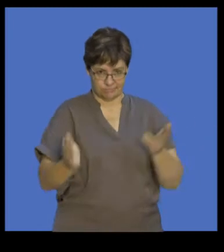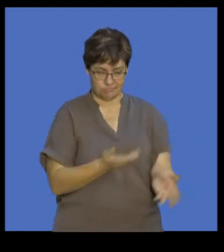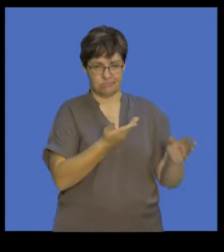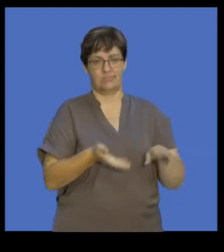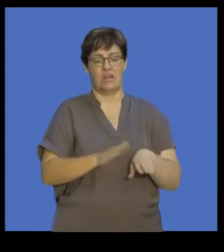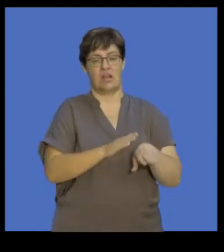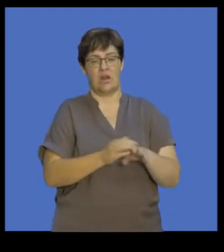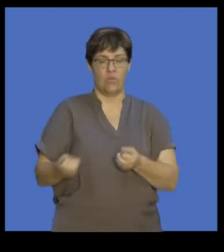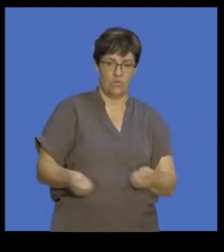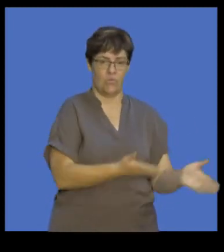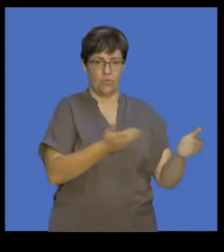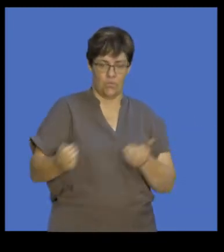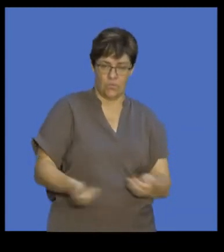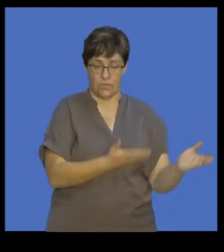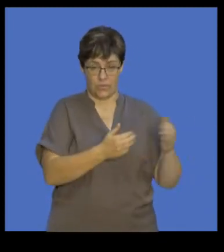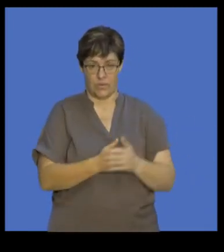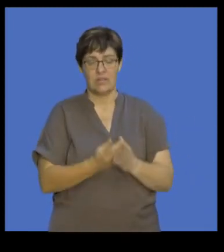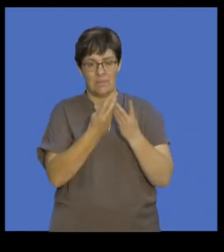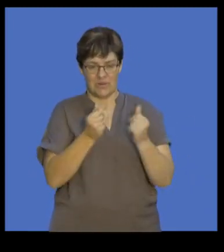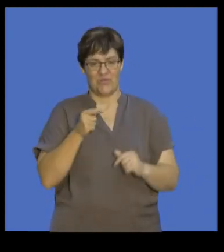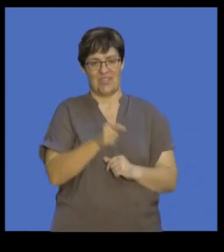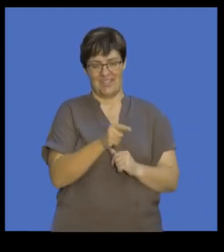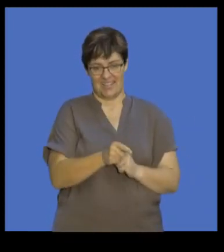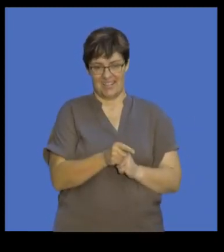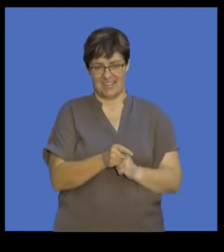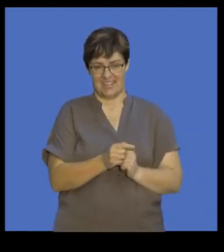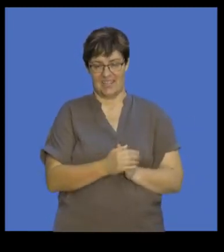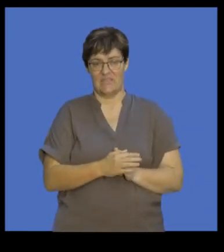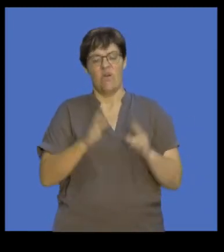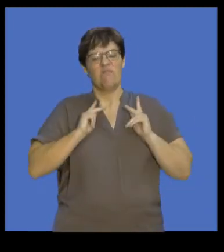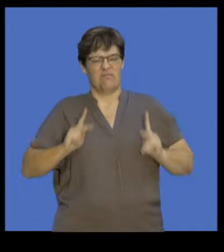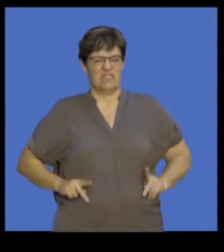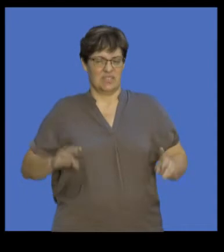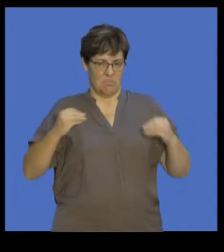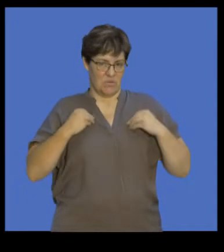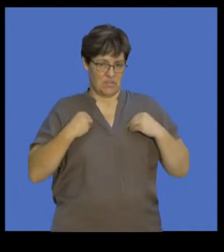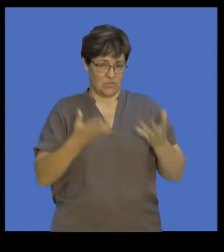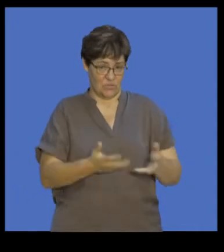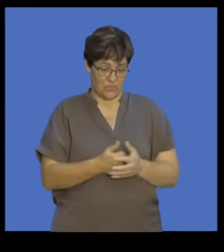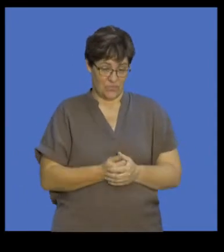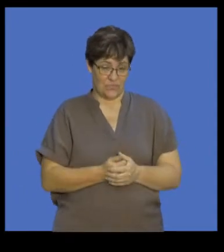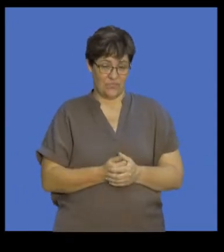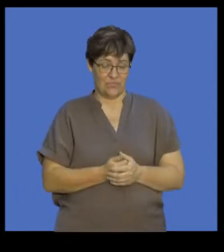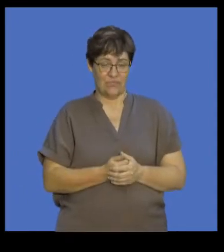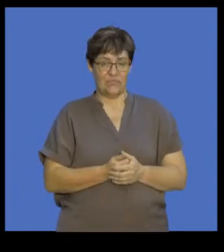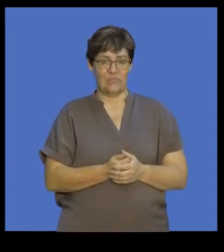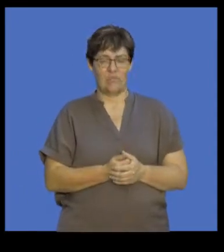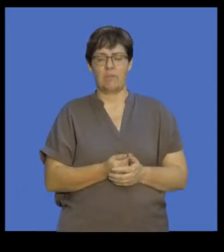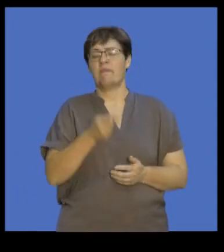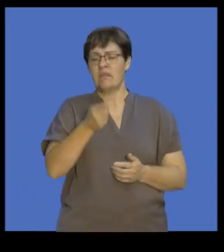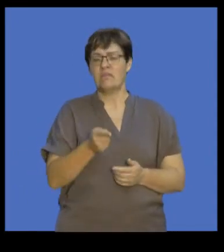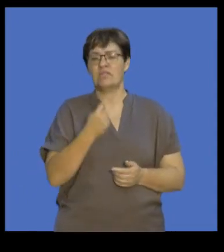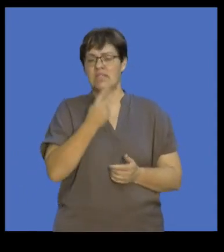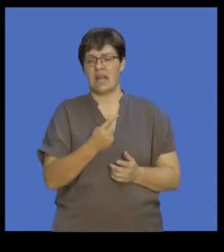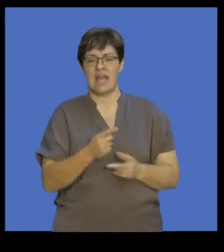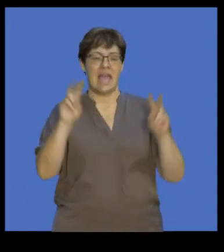briefly to say that what a conductor does, it's a material in terms of physical properties that allows charge to pass through. So if